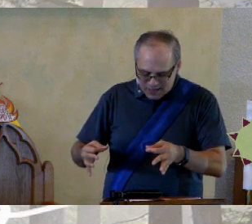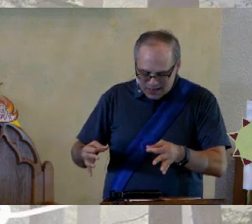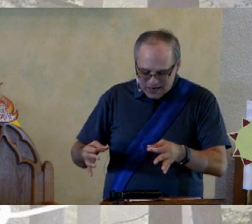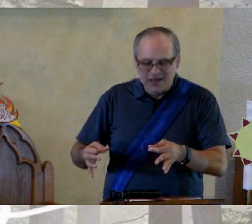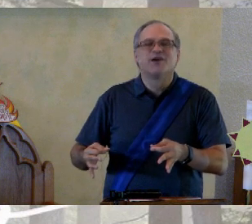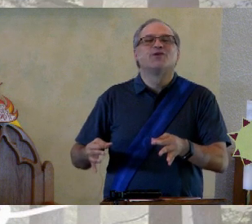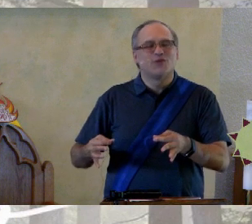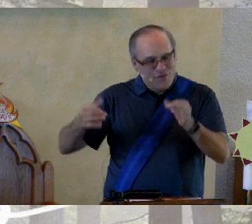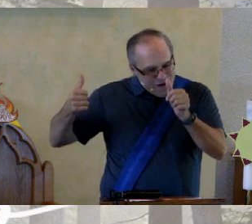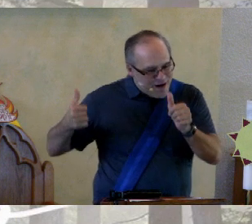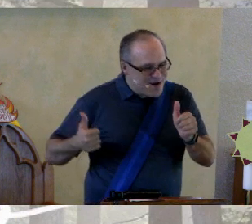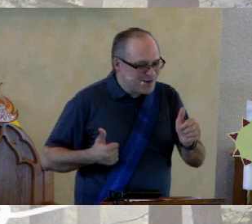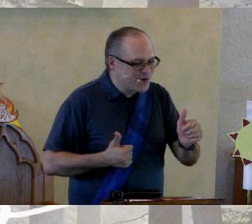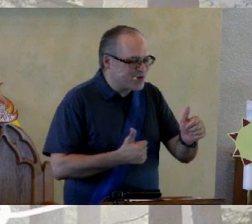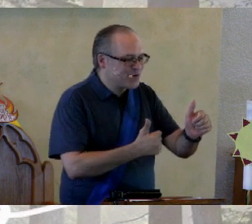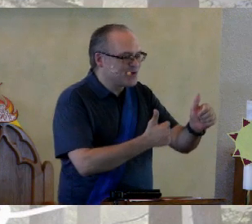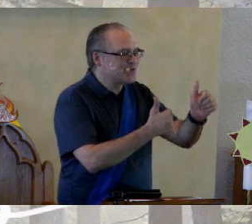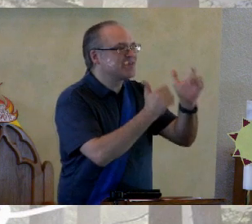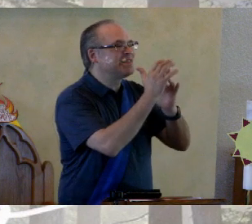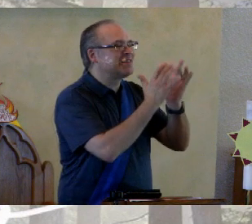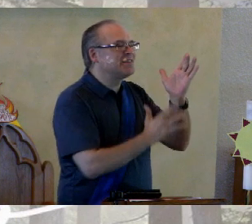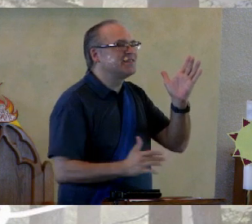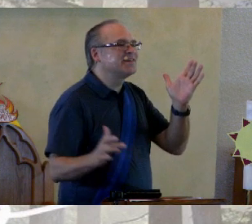decided to follow